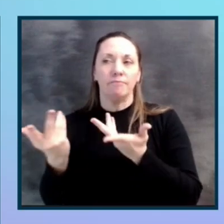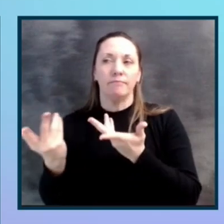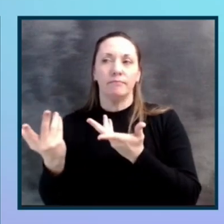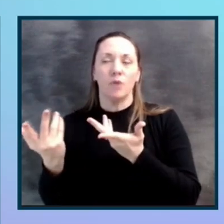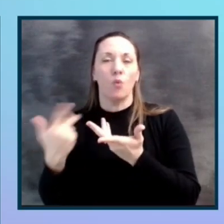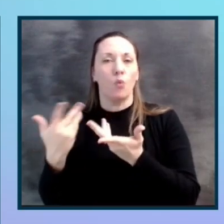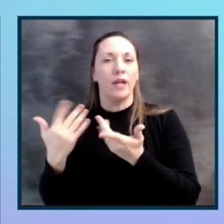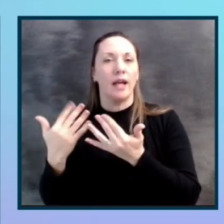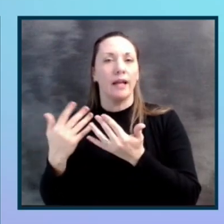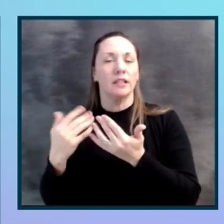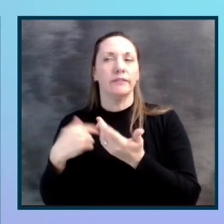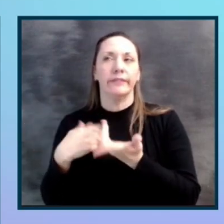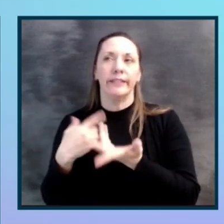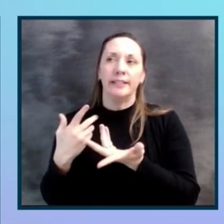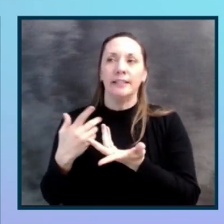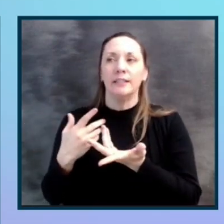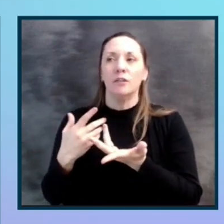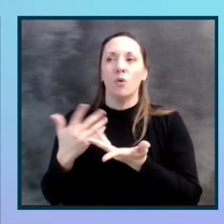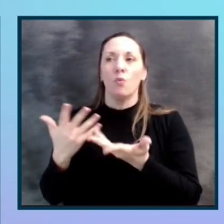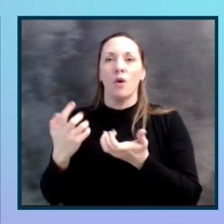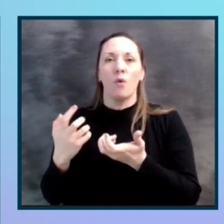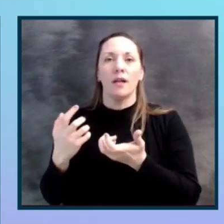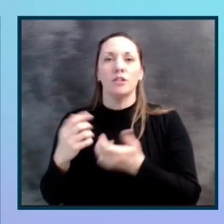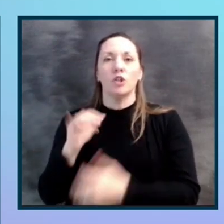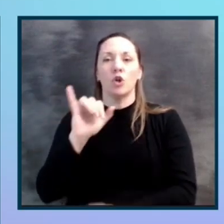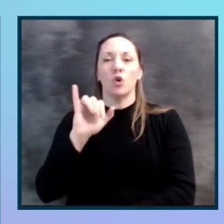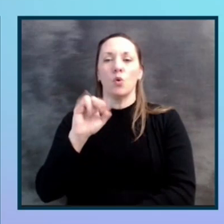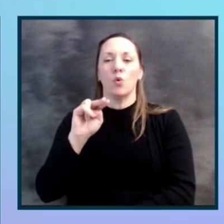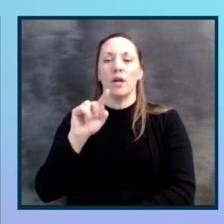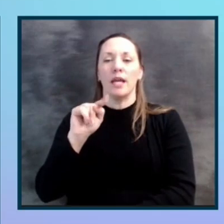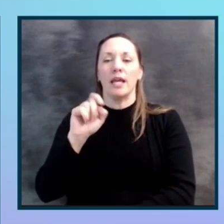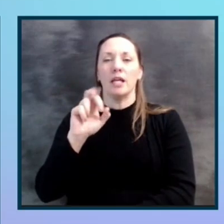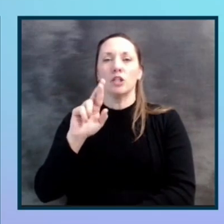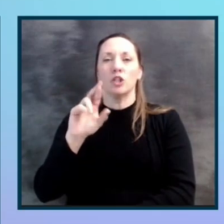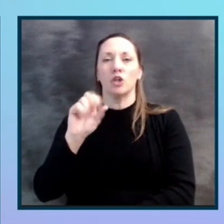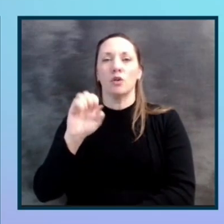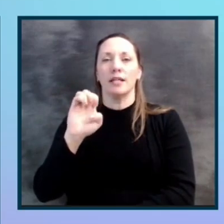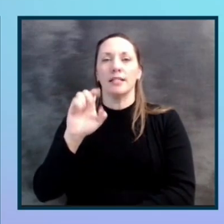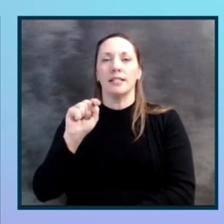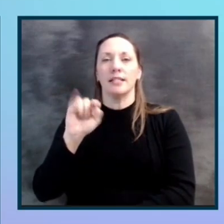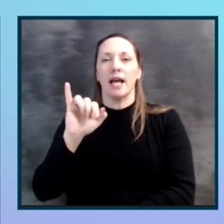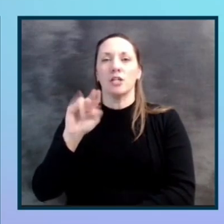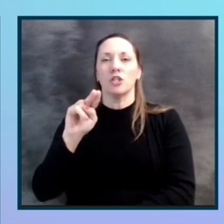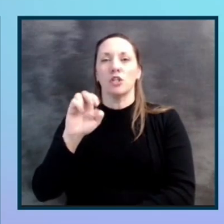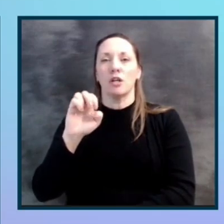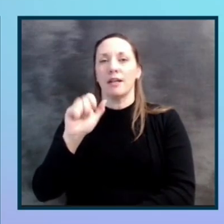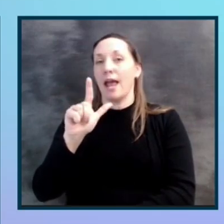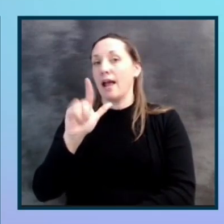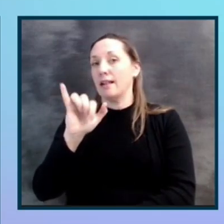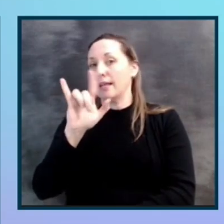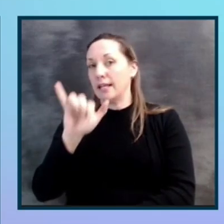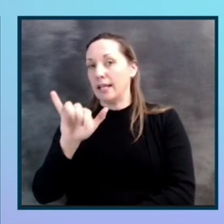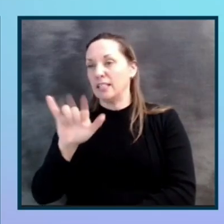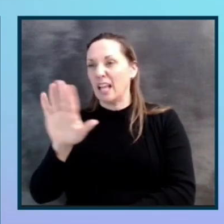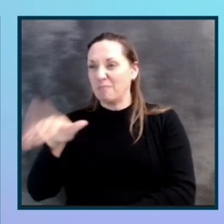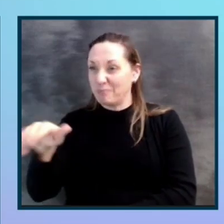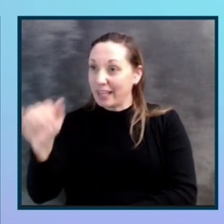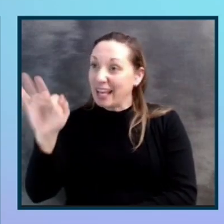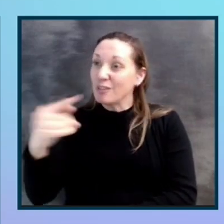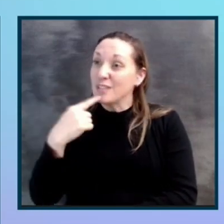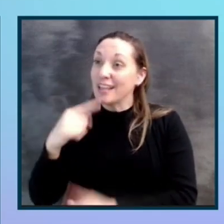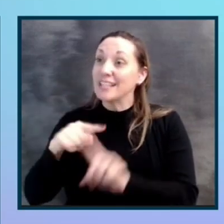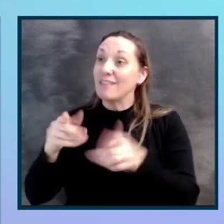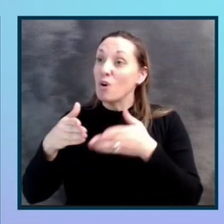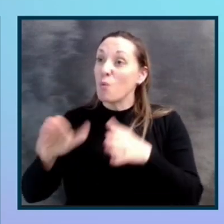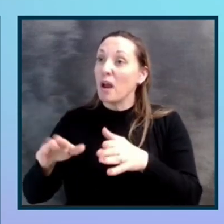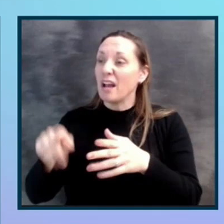kind of appealed to intersectionality and also like, hey, if you said this in a different way and said, well, I don't care about